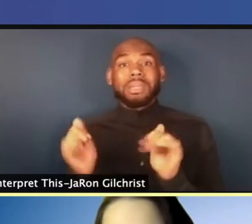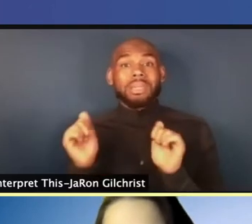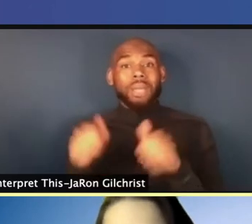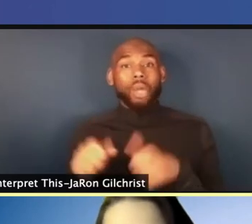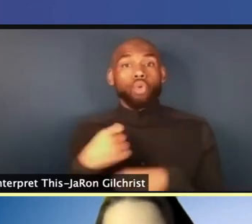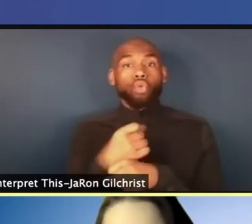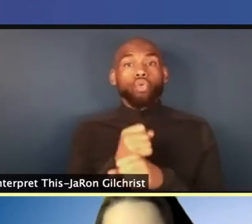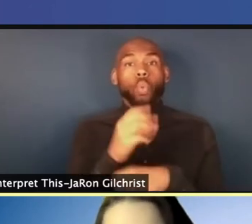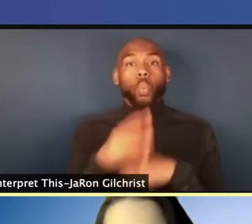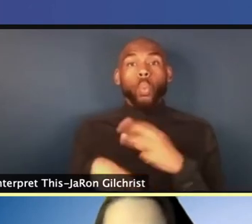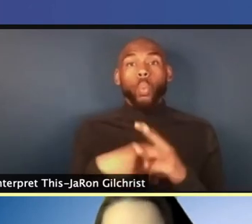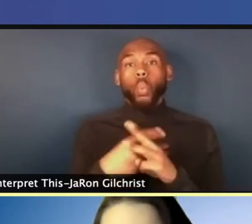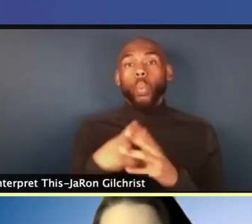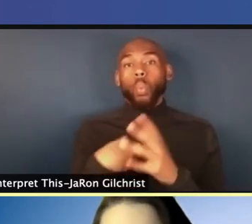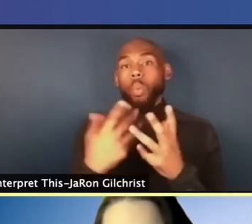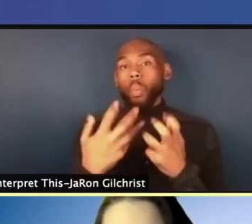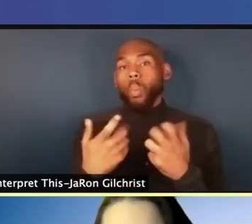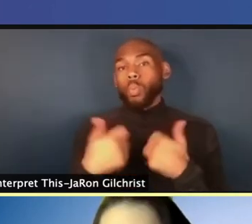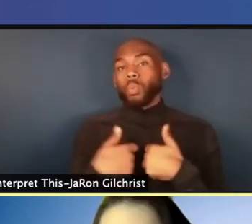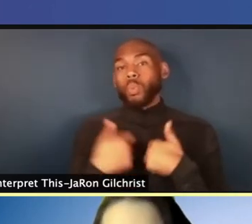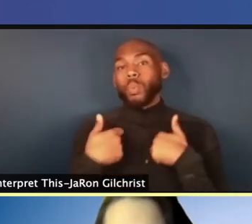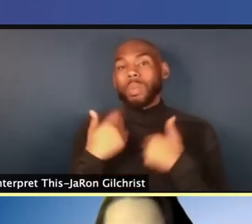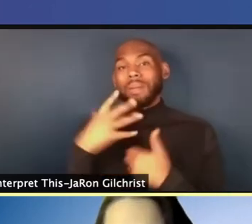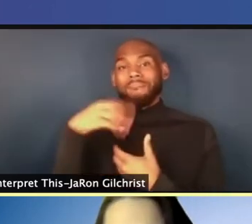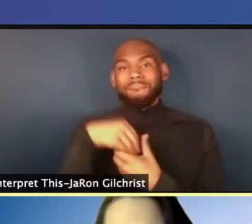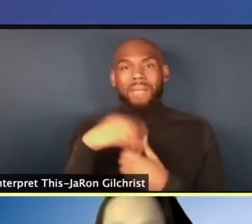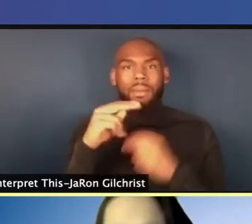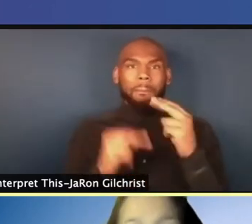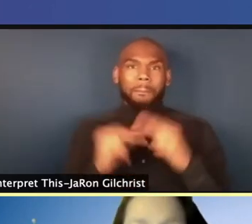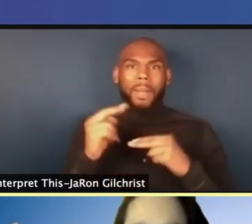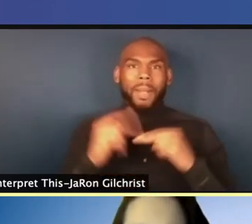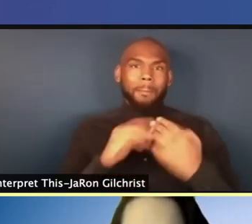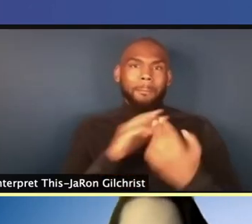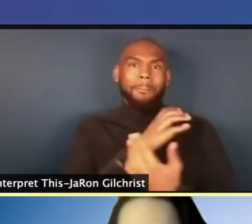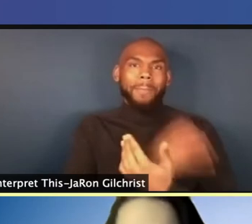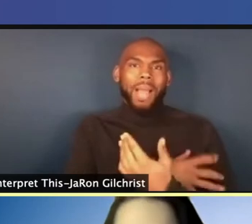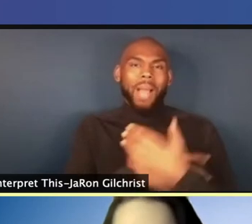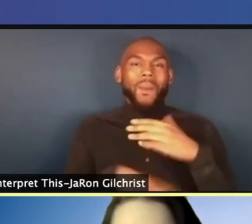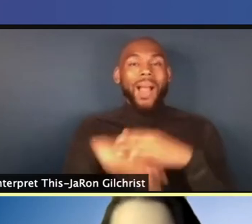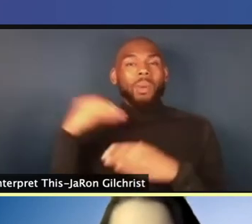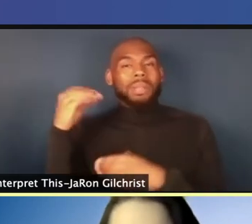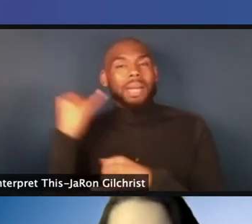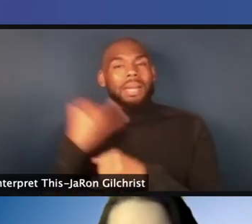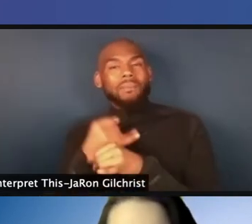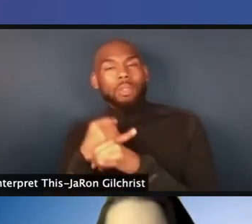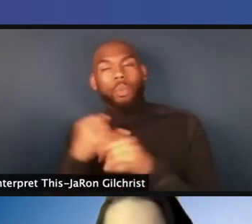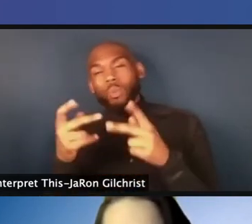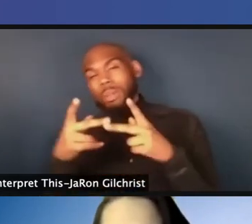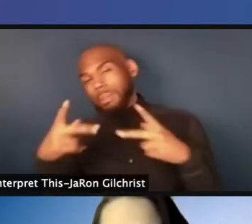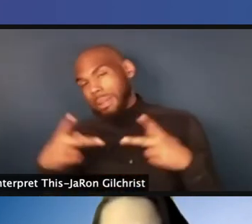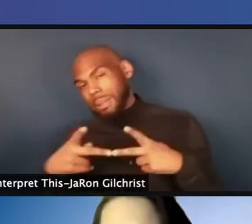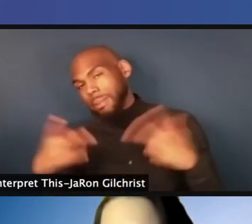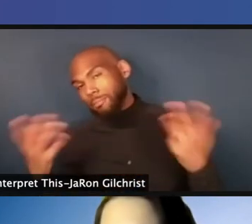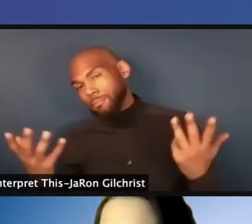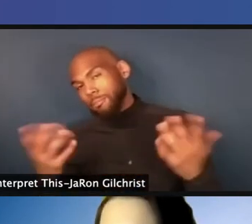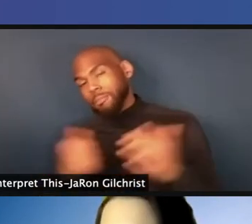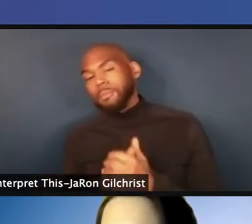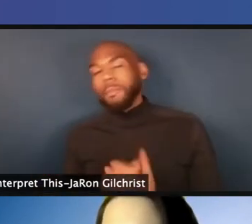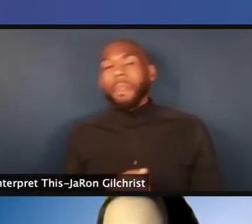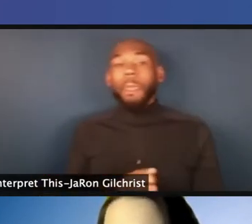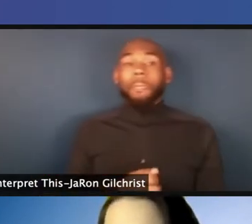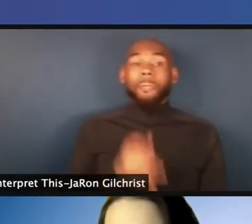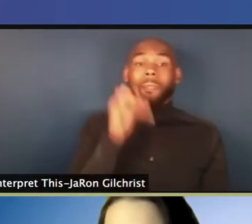create the world that we want to live in and like build power outside of institutional spaces. Hmm. And that's like,